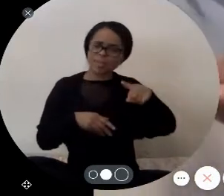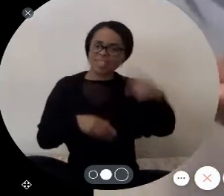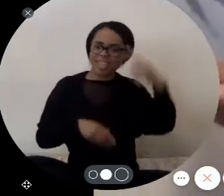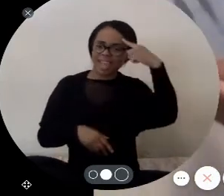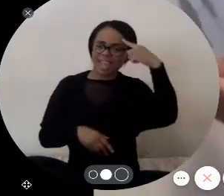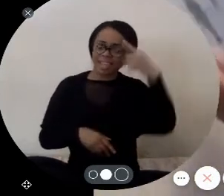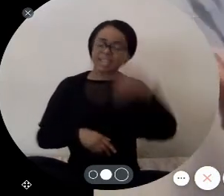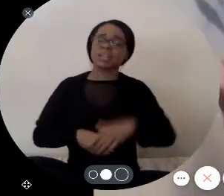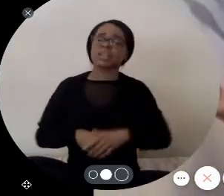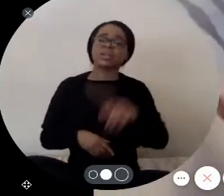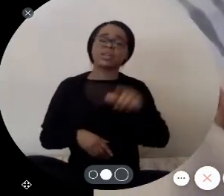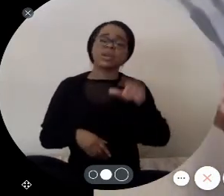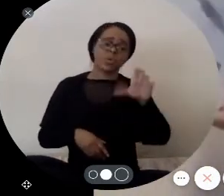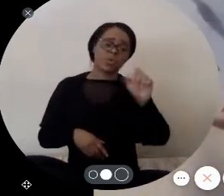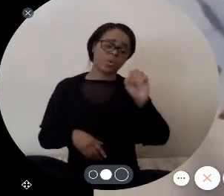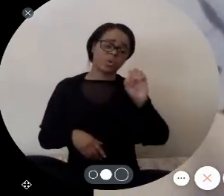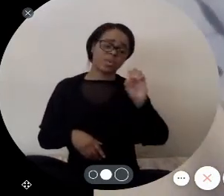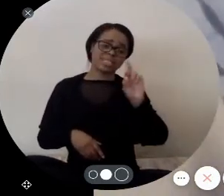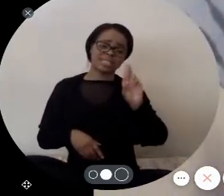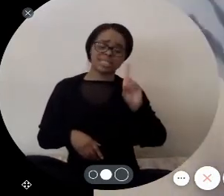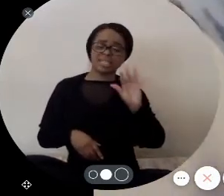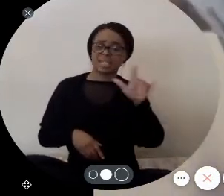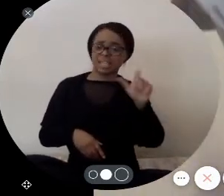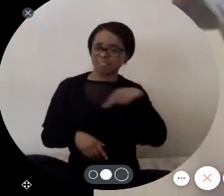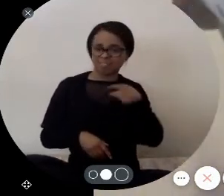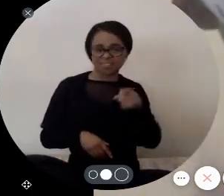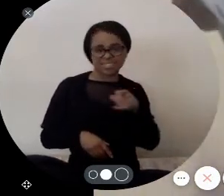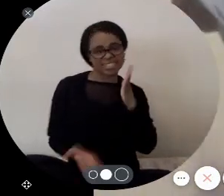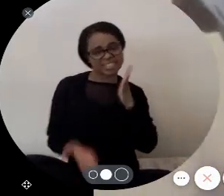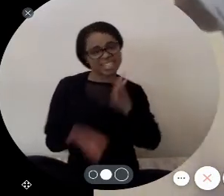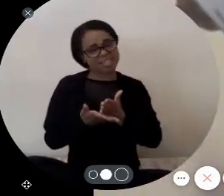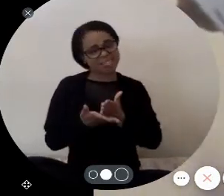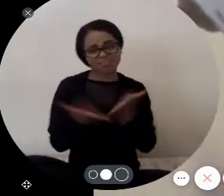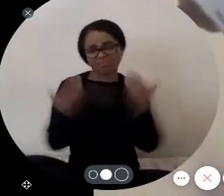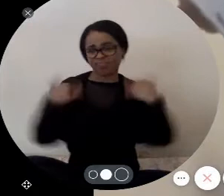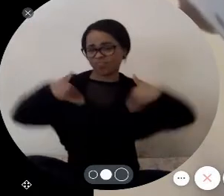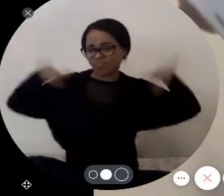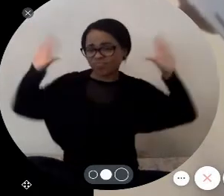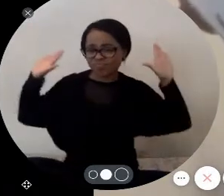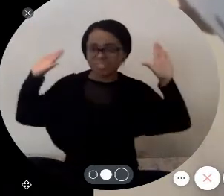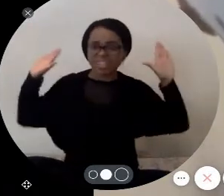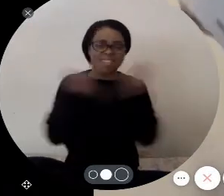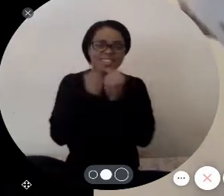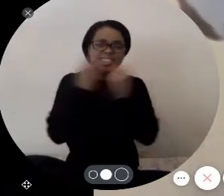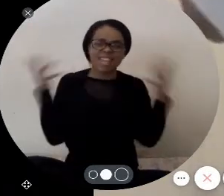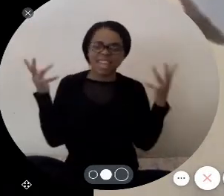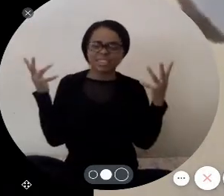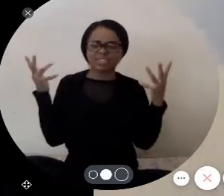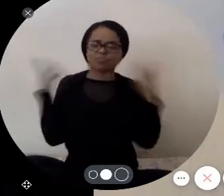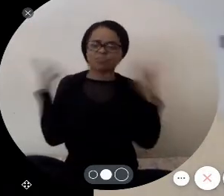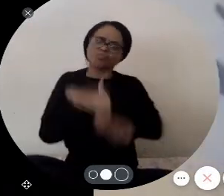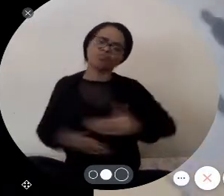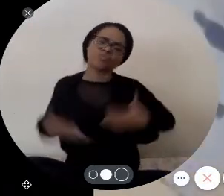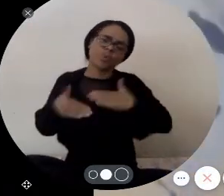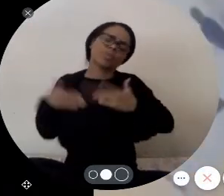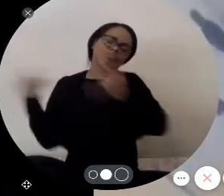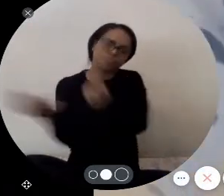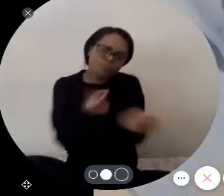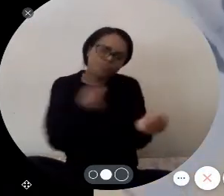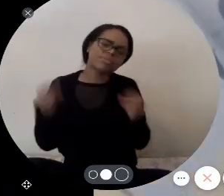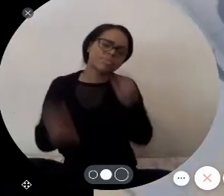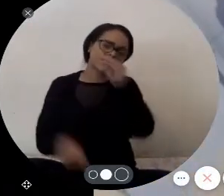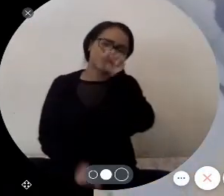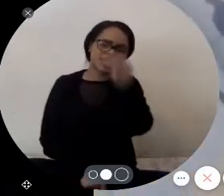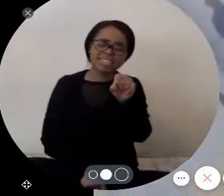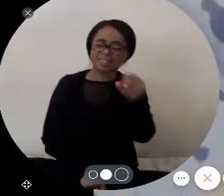So Cordelia stopped doing the things that she loved. The thing that made her happy, that made her who she was. She